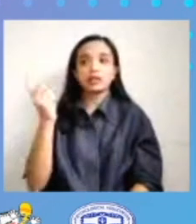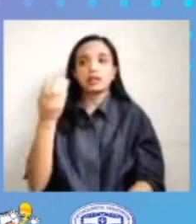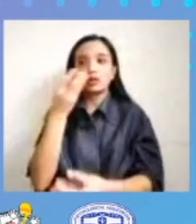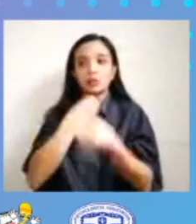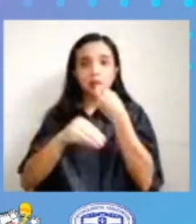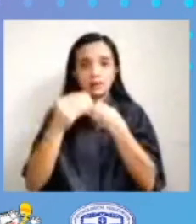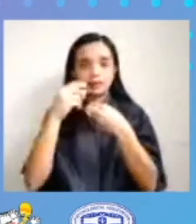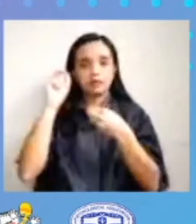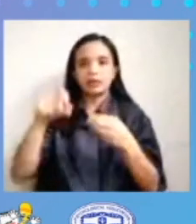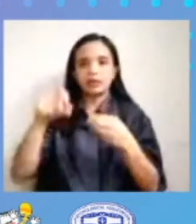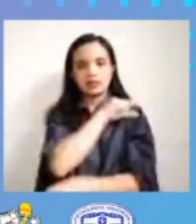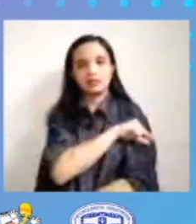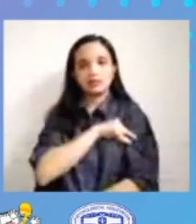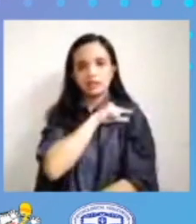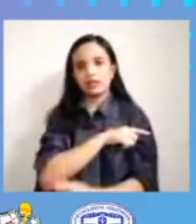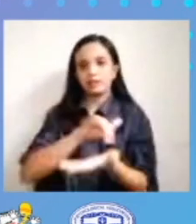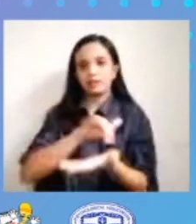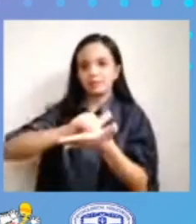BMR,